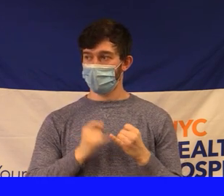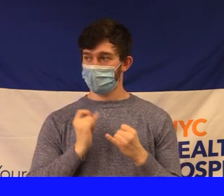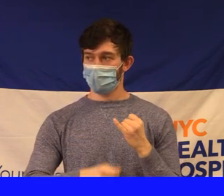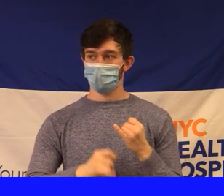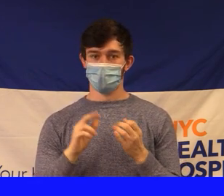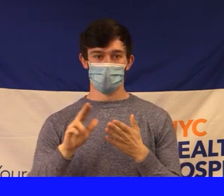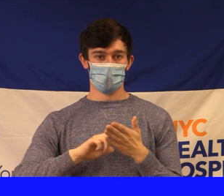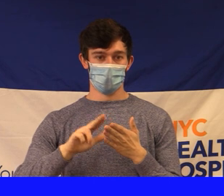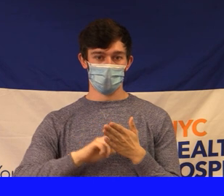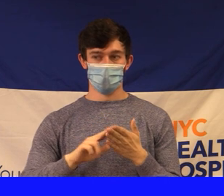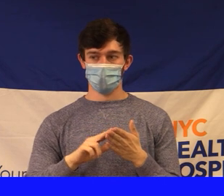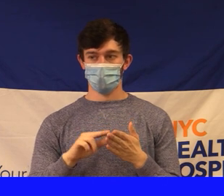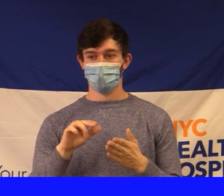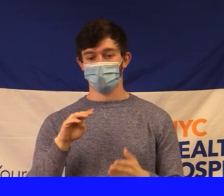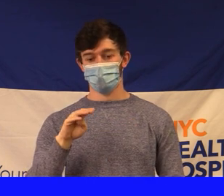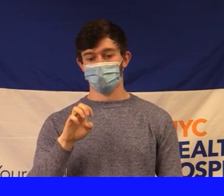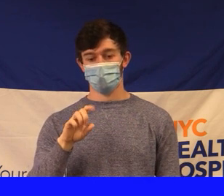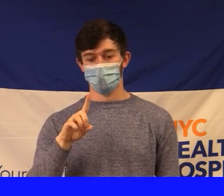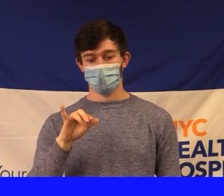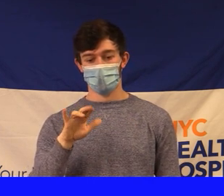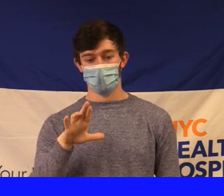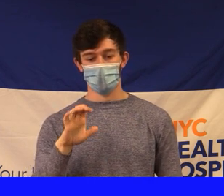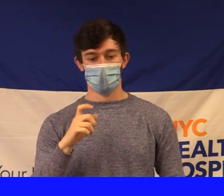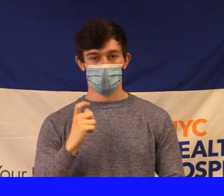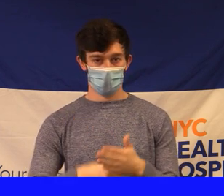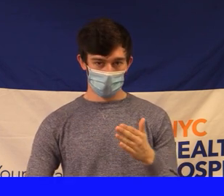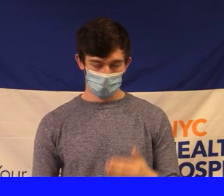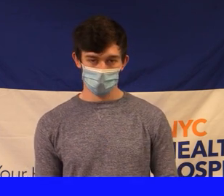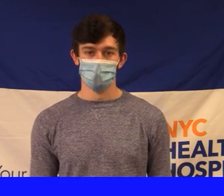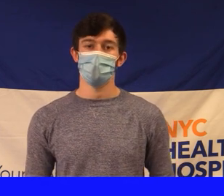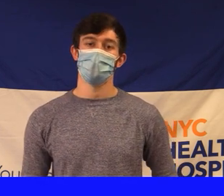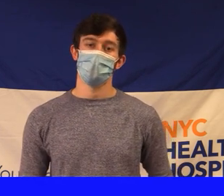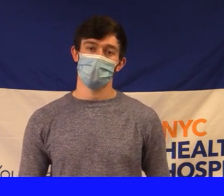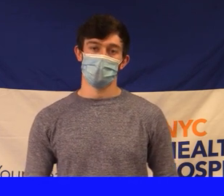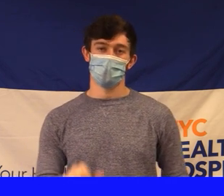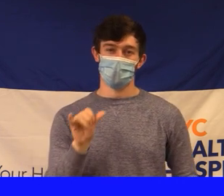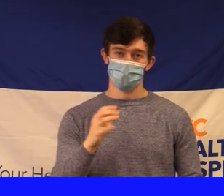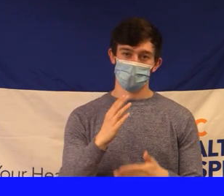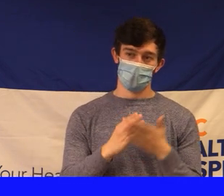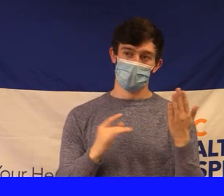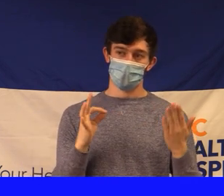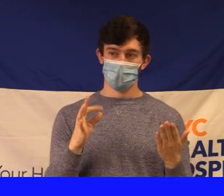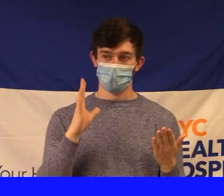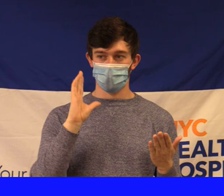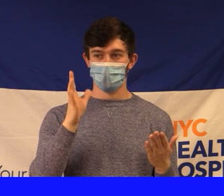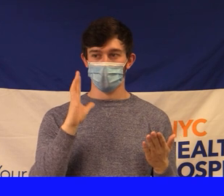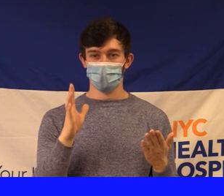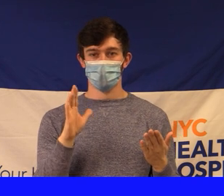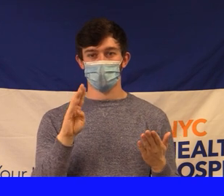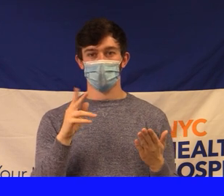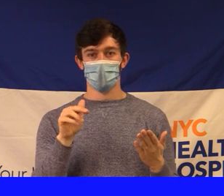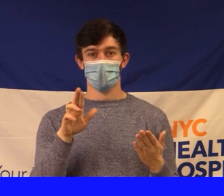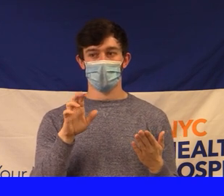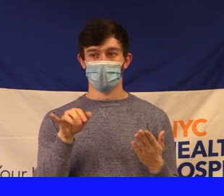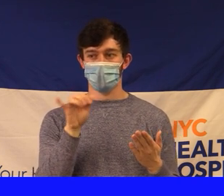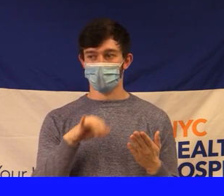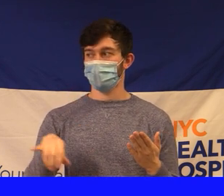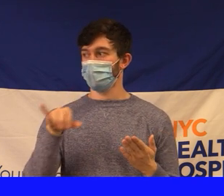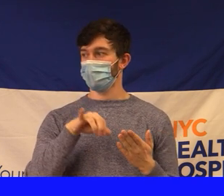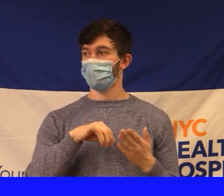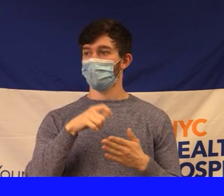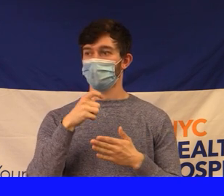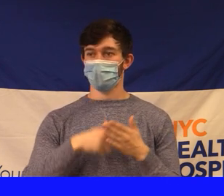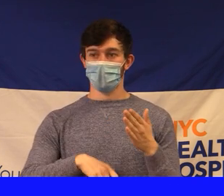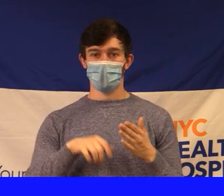was finalized at Medicare rates. This was part of the presentation and discussion to the board that Medicare was the standard rate